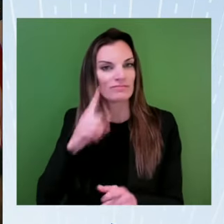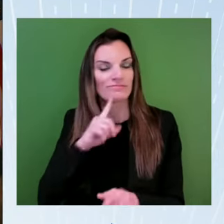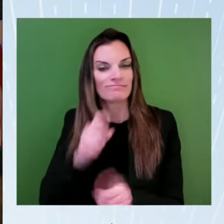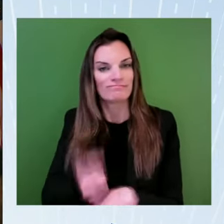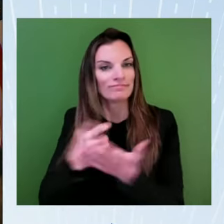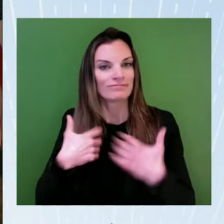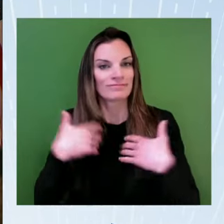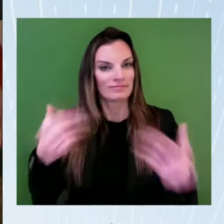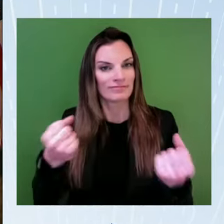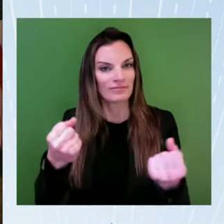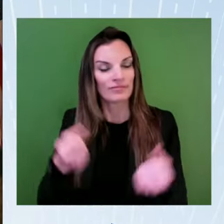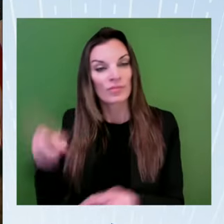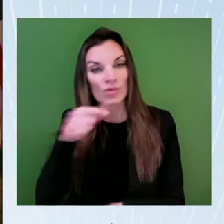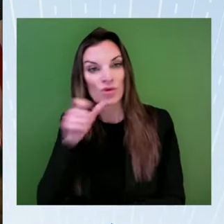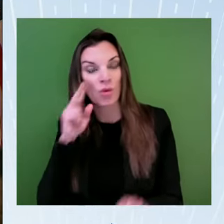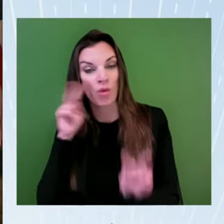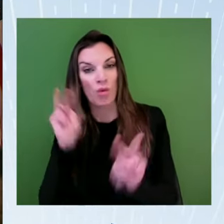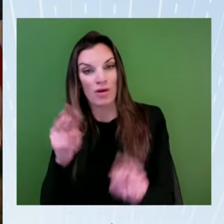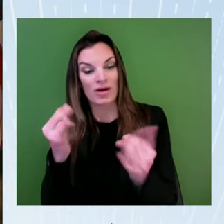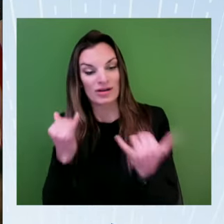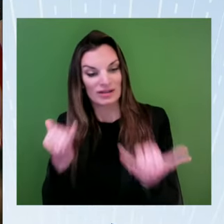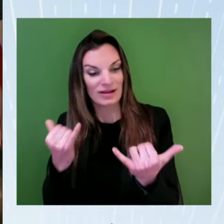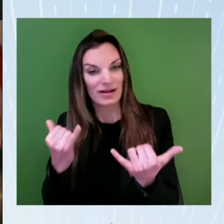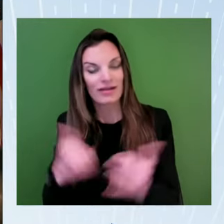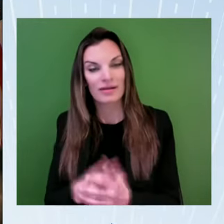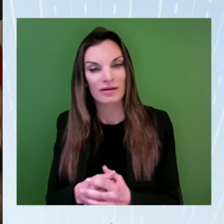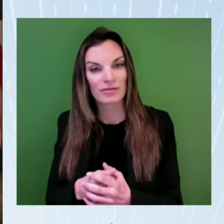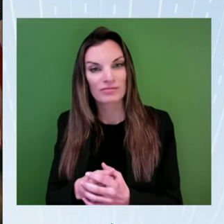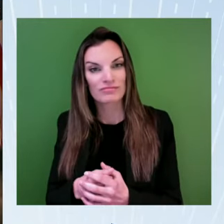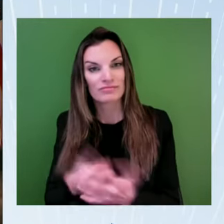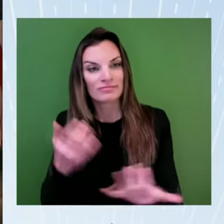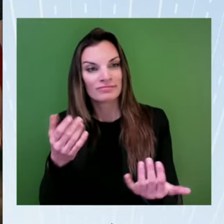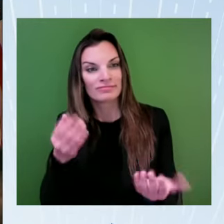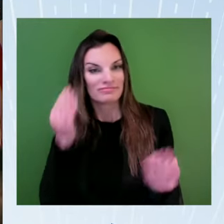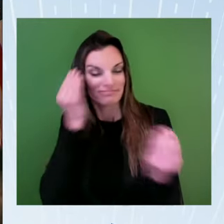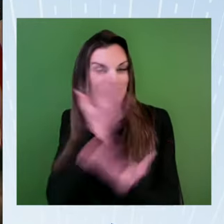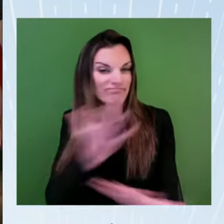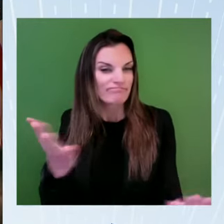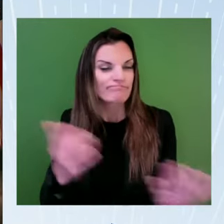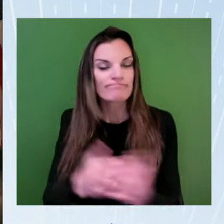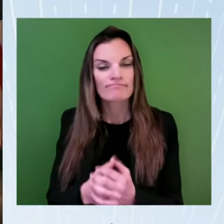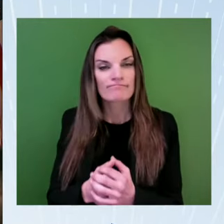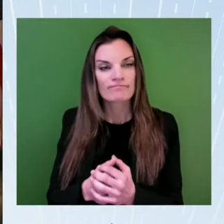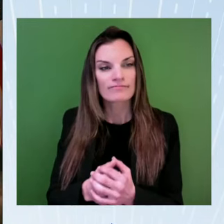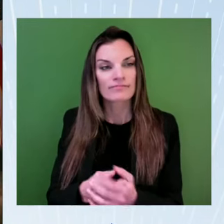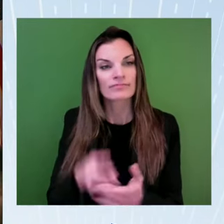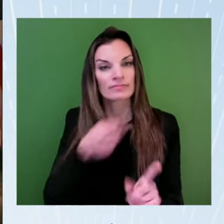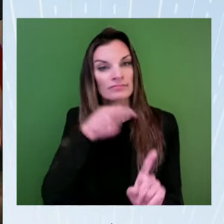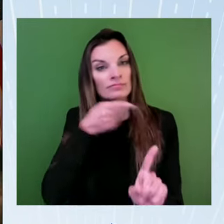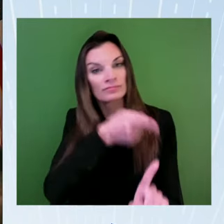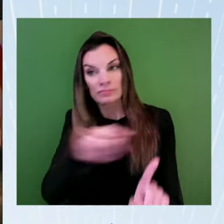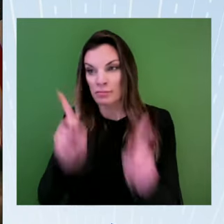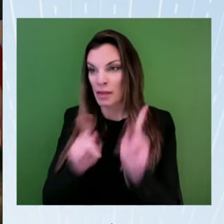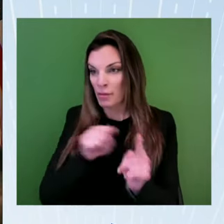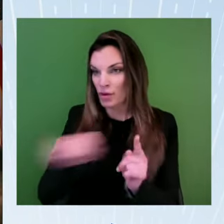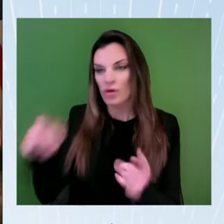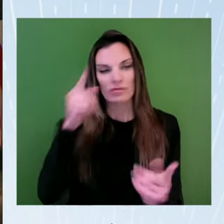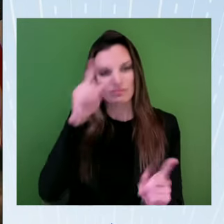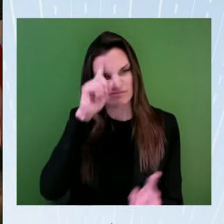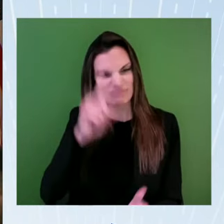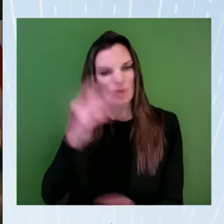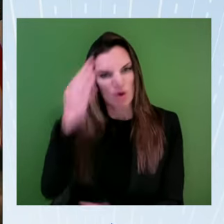watching online knows or has known someone with an opioid use disorder. And